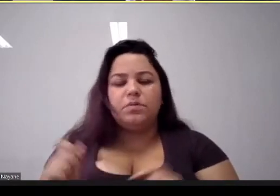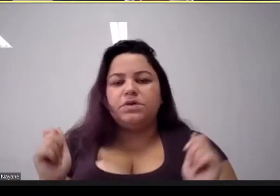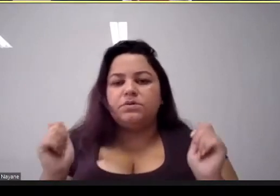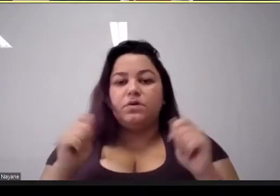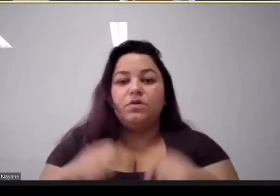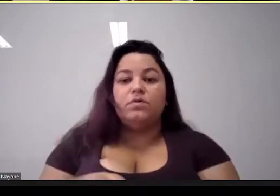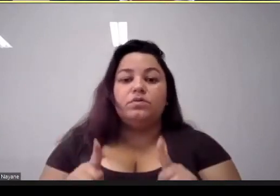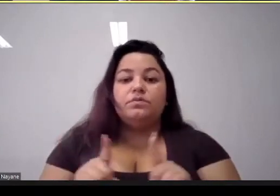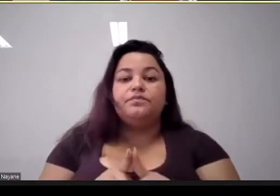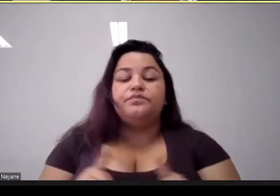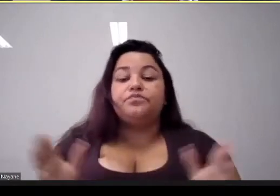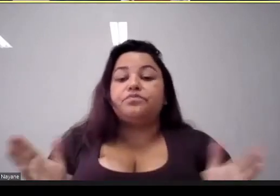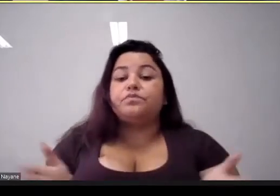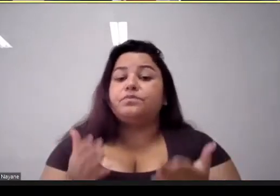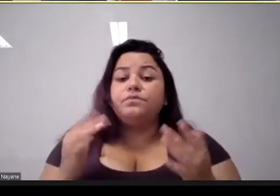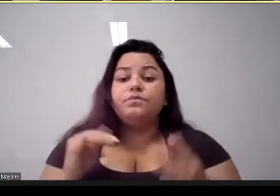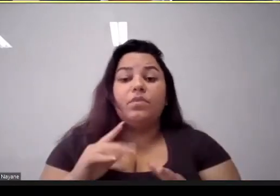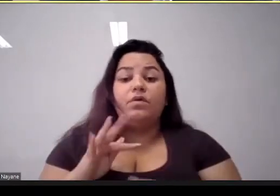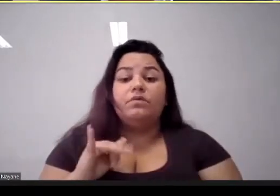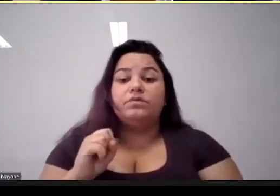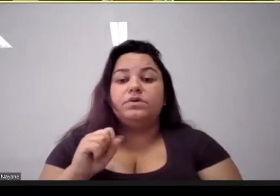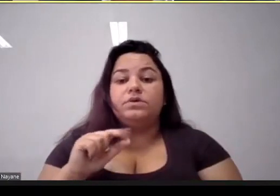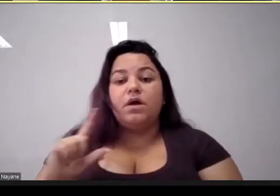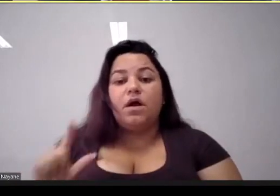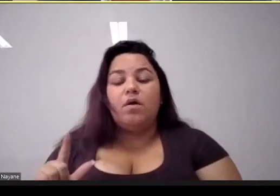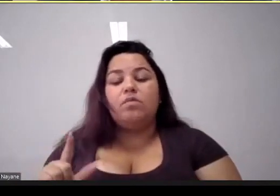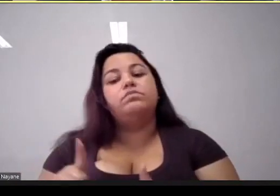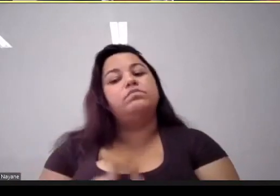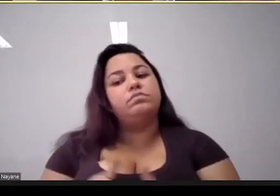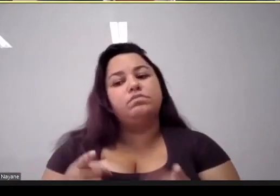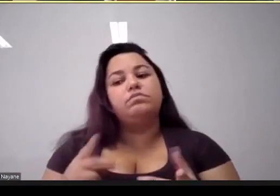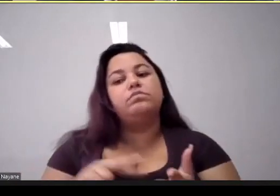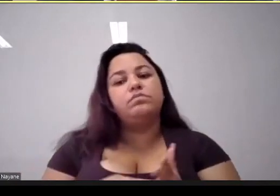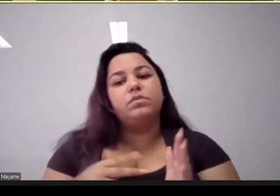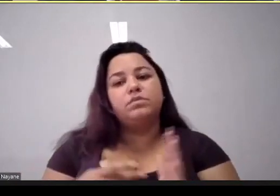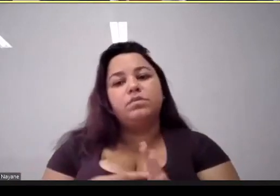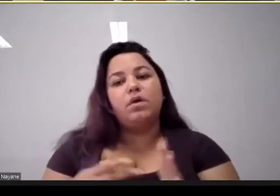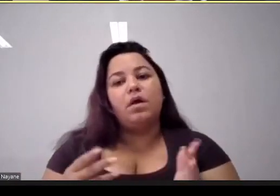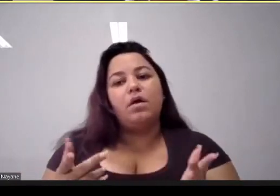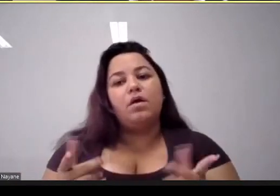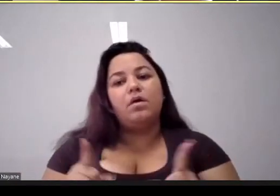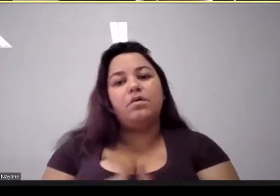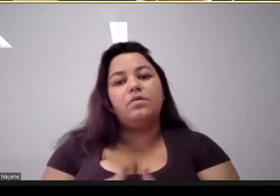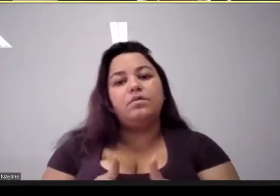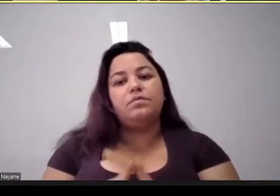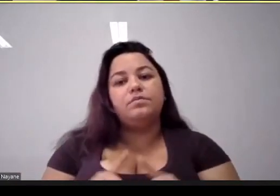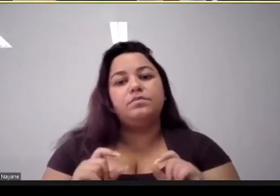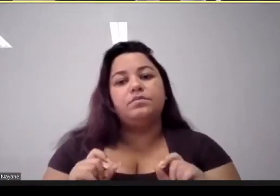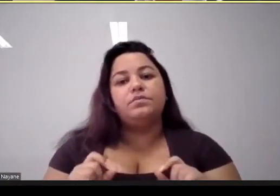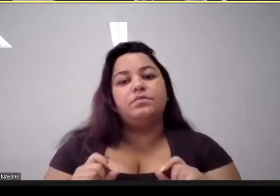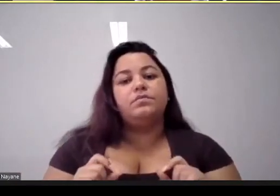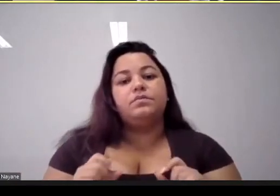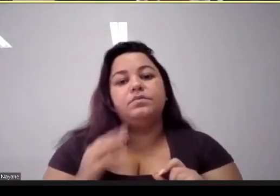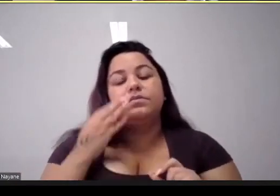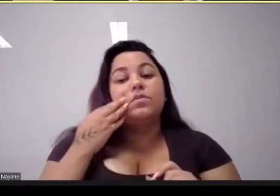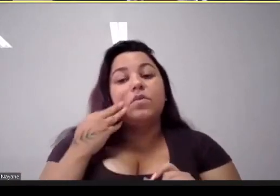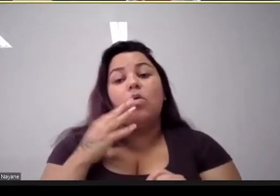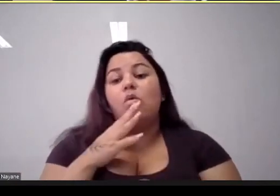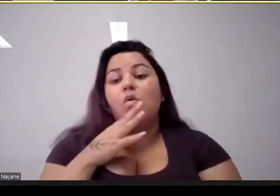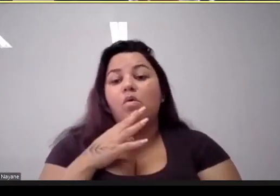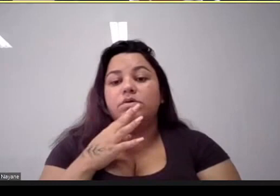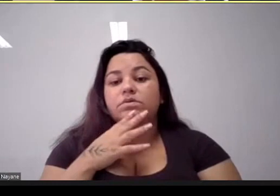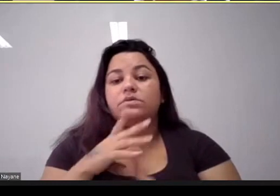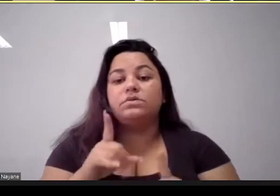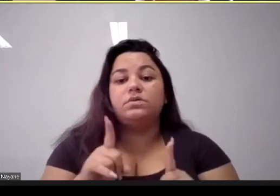there wouldn't be a problem of having a taxation incentive. What do you think?